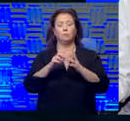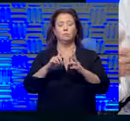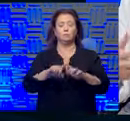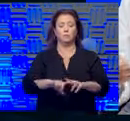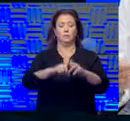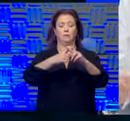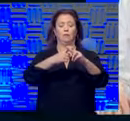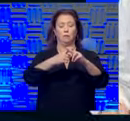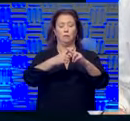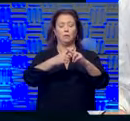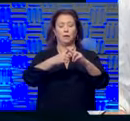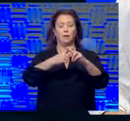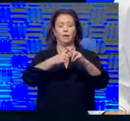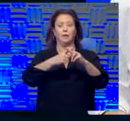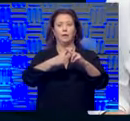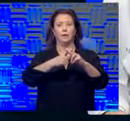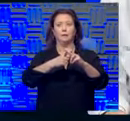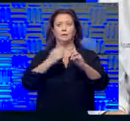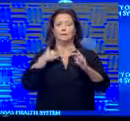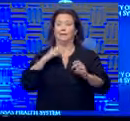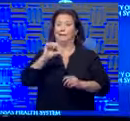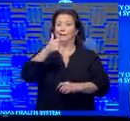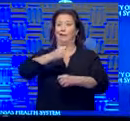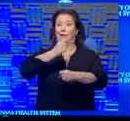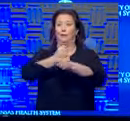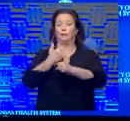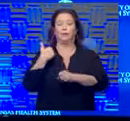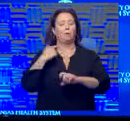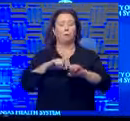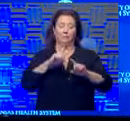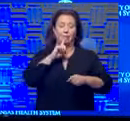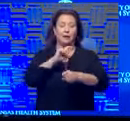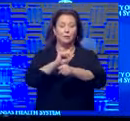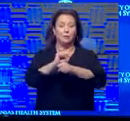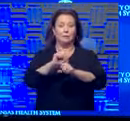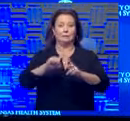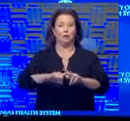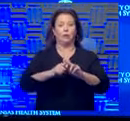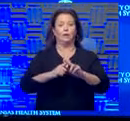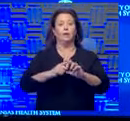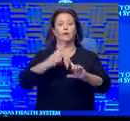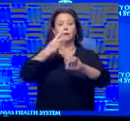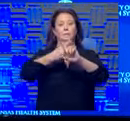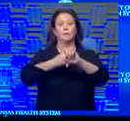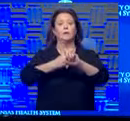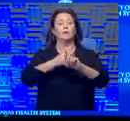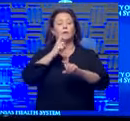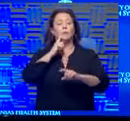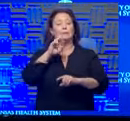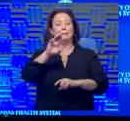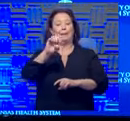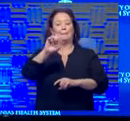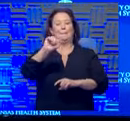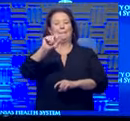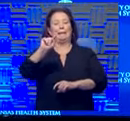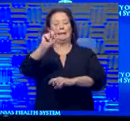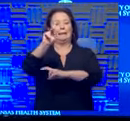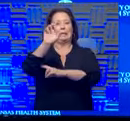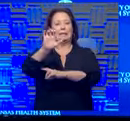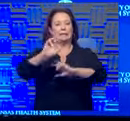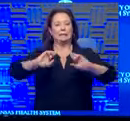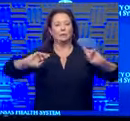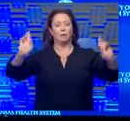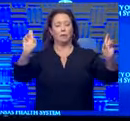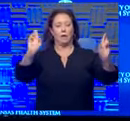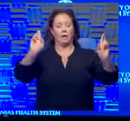program, it seems like a decade ago, but a few months ago, and we said BKC, and that was when we were getting ready and to